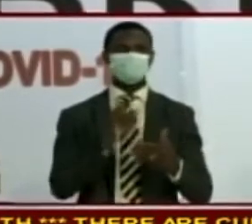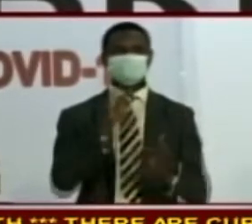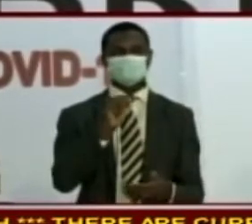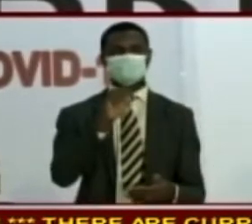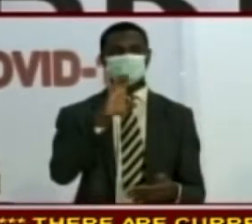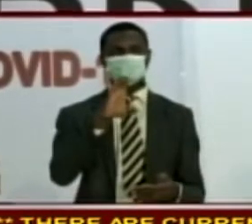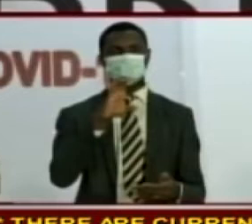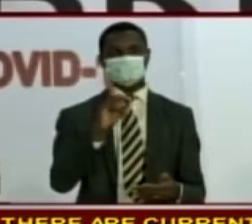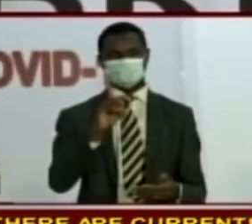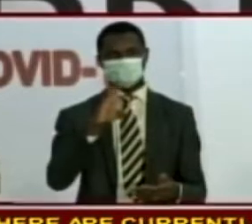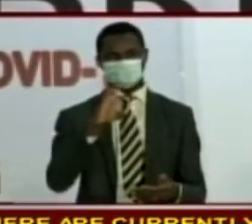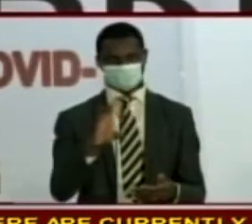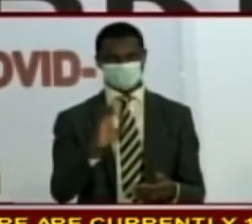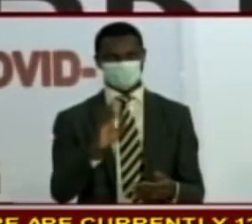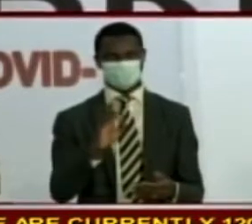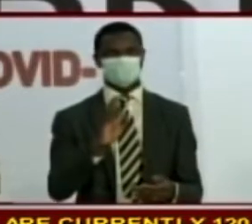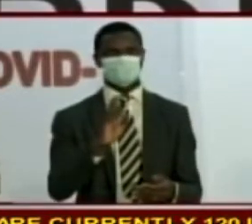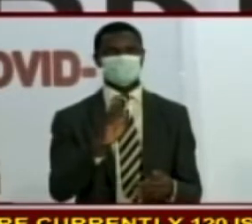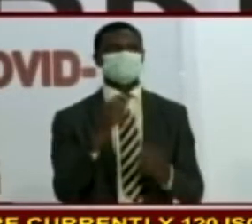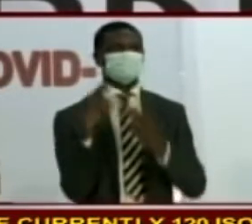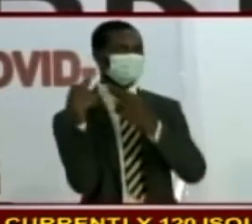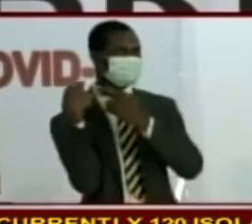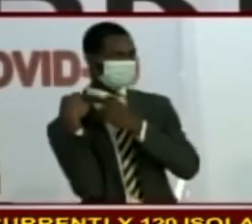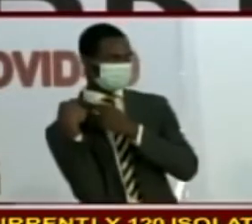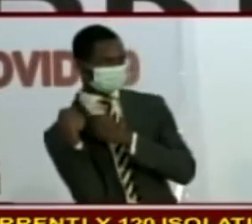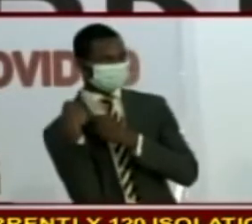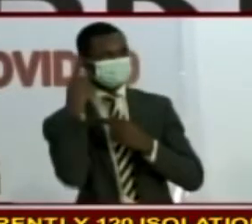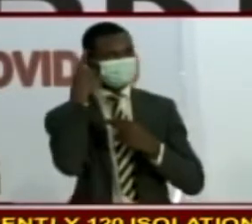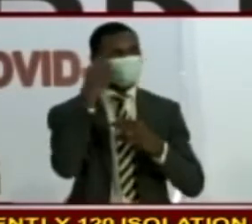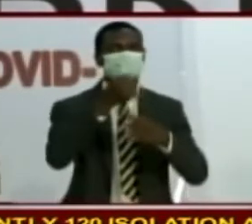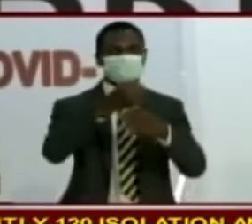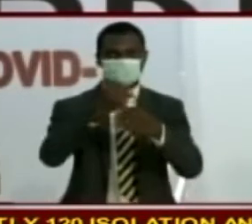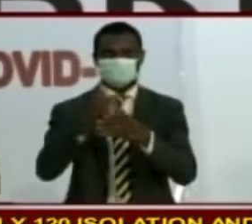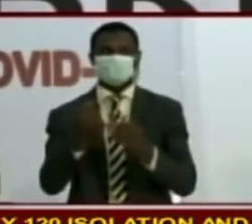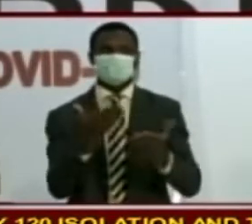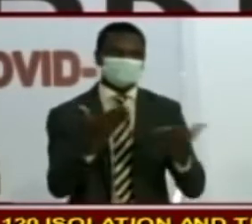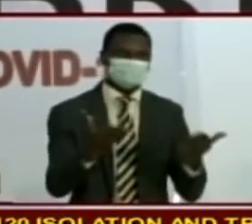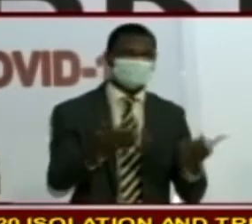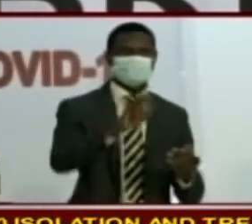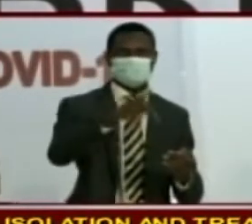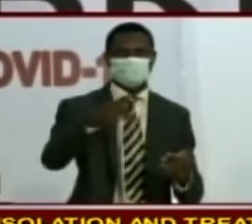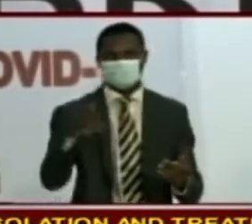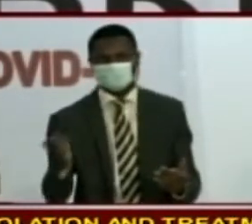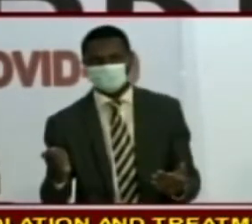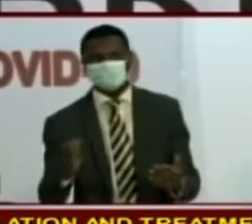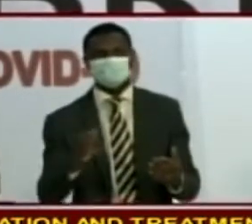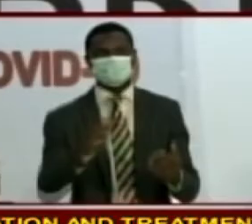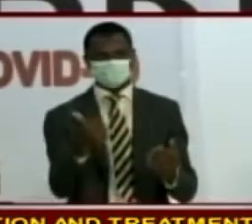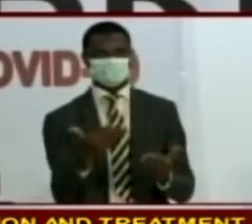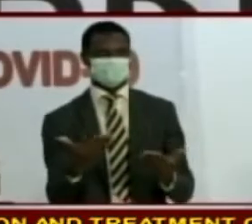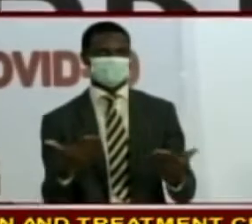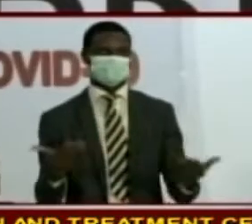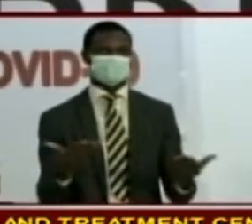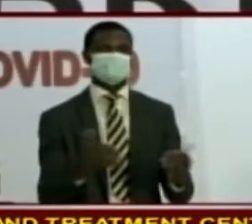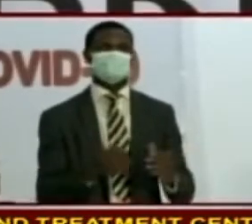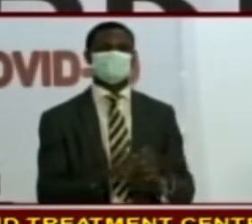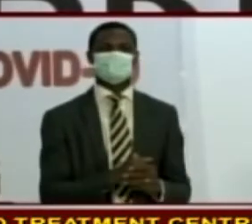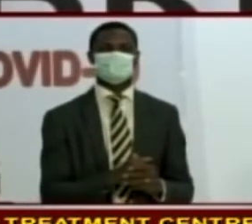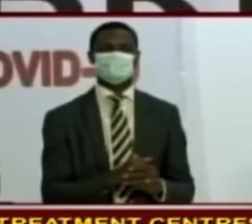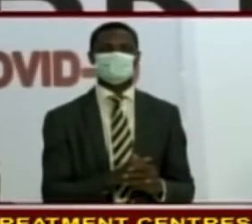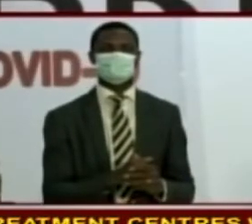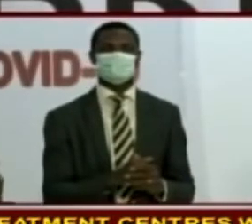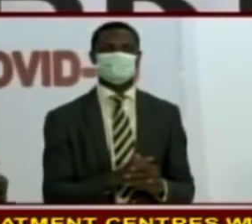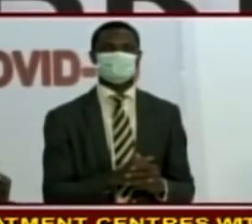NCDC usually deal with the logistics side of PPEs, and they have an automated system